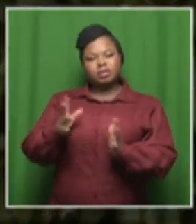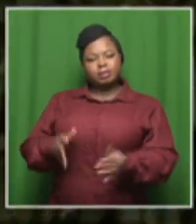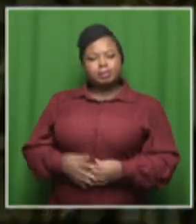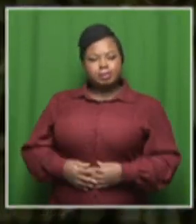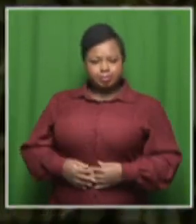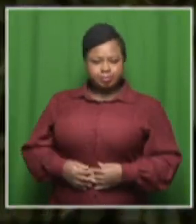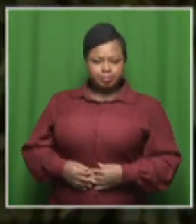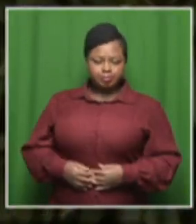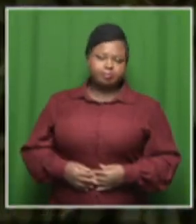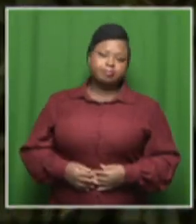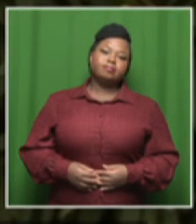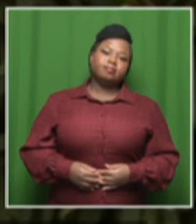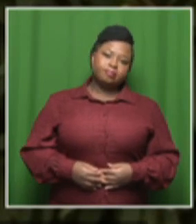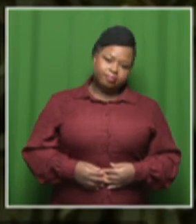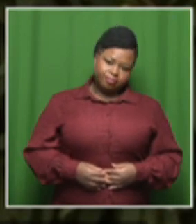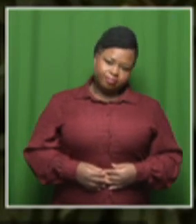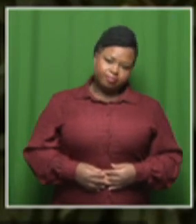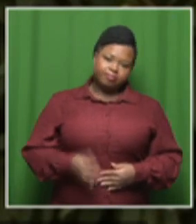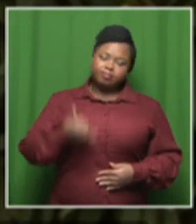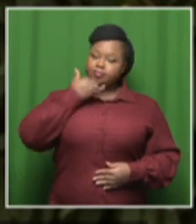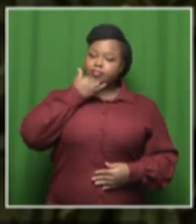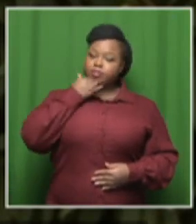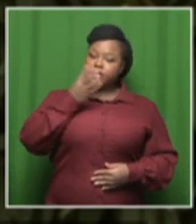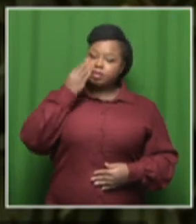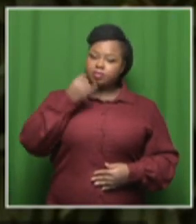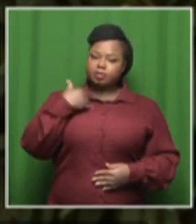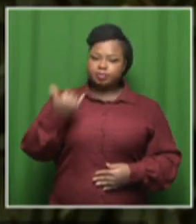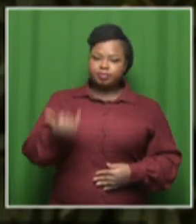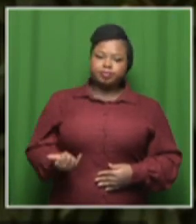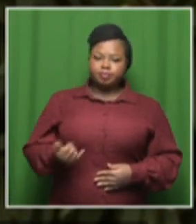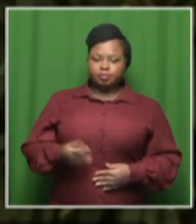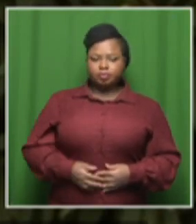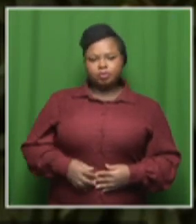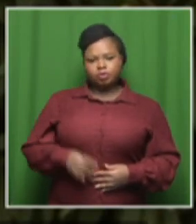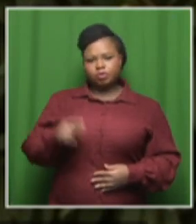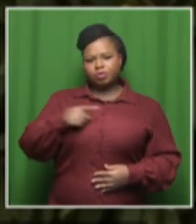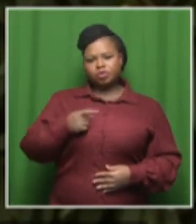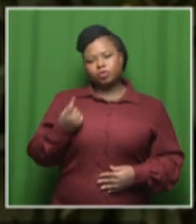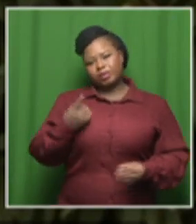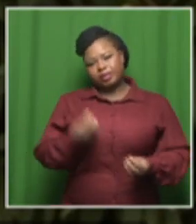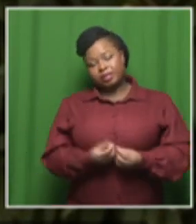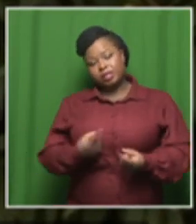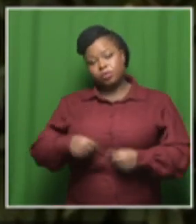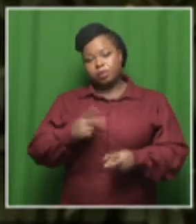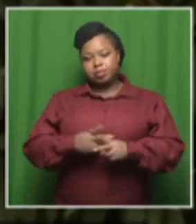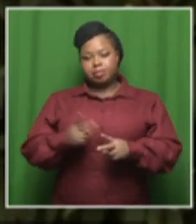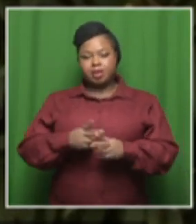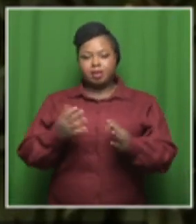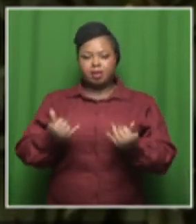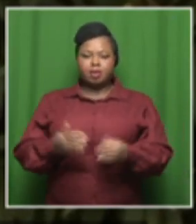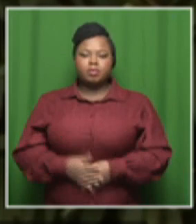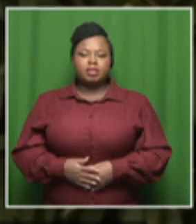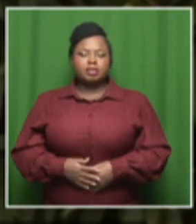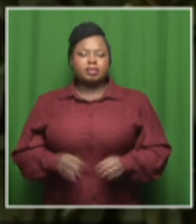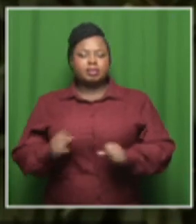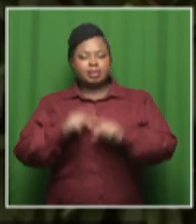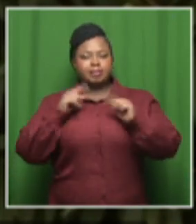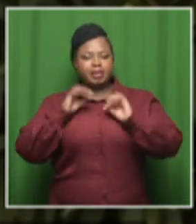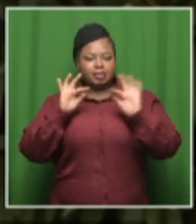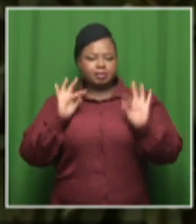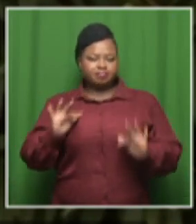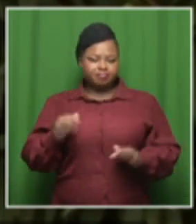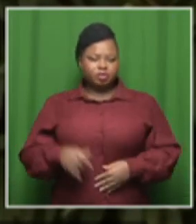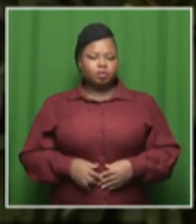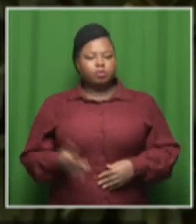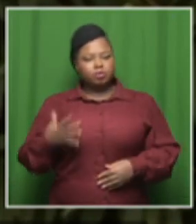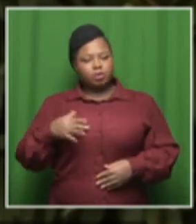selected? I'm happy you're asking that right now, because right now it's not just one thing that we're preparing for. So it's this amazing trip, which we obviously